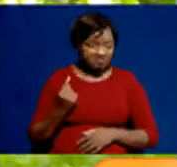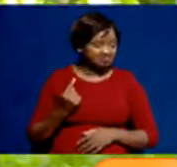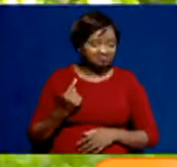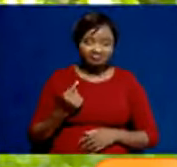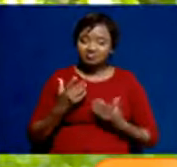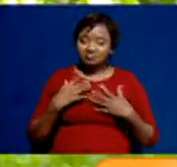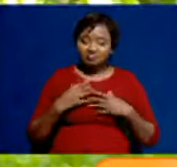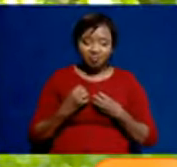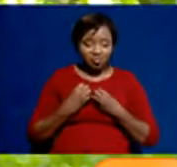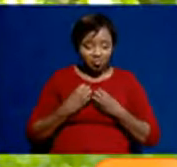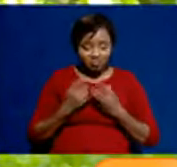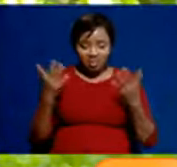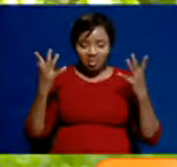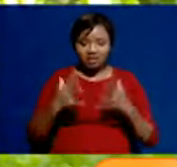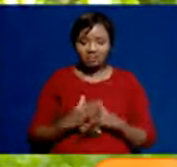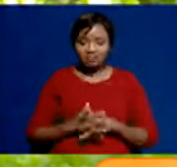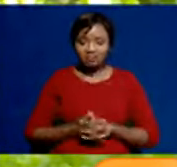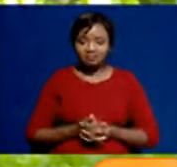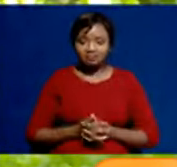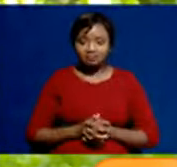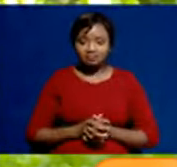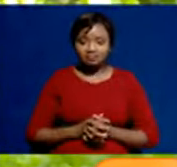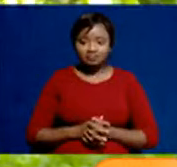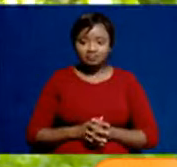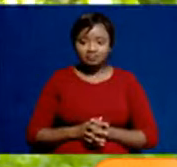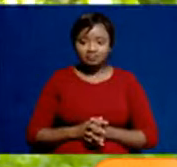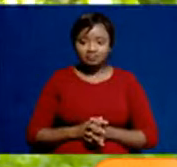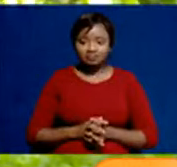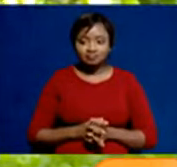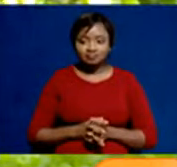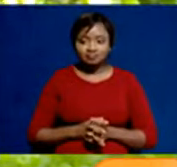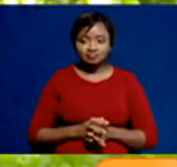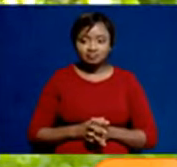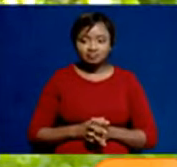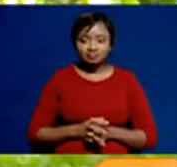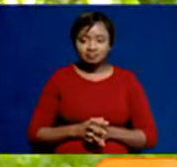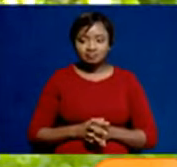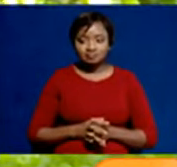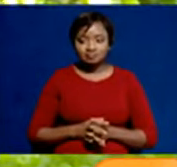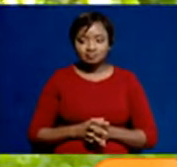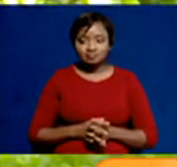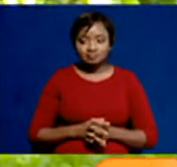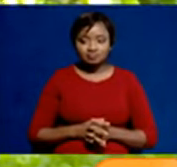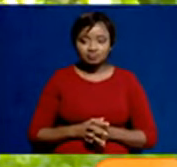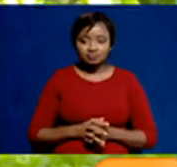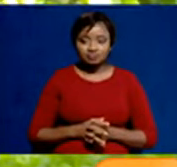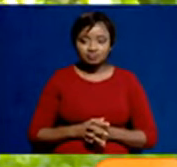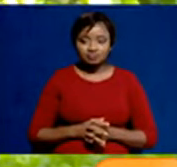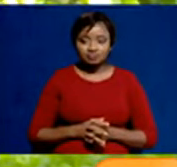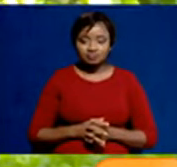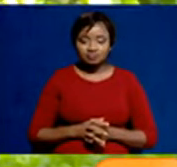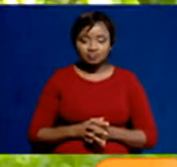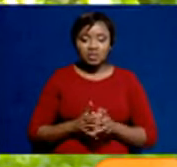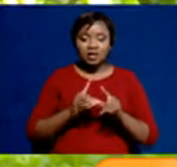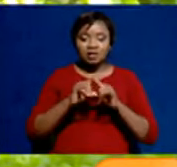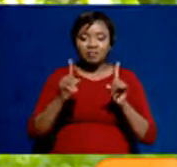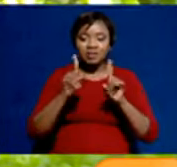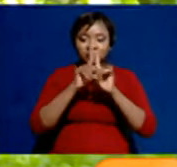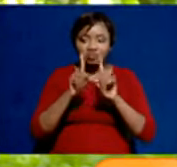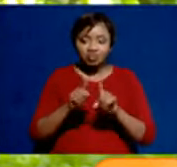people. Of course, we'll subject that to verification to see what the exact number is. But I want us to speak